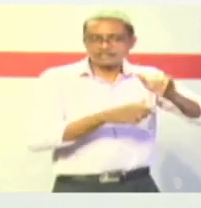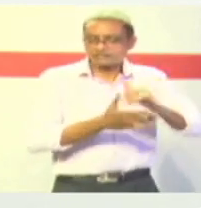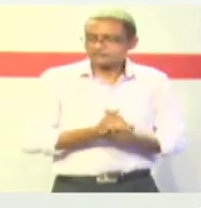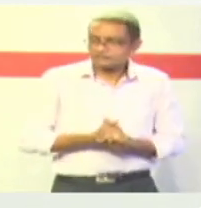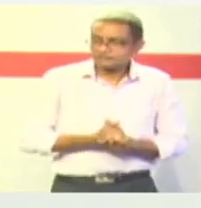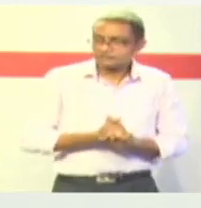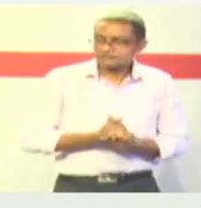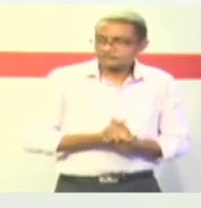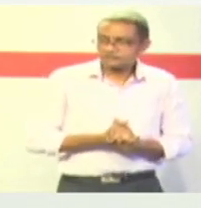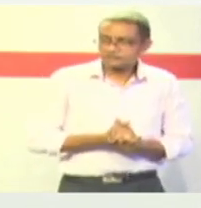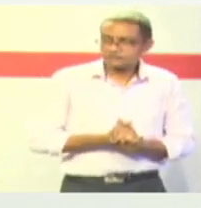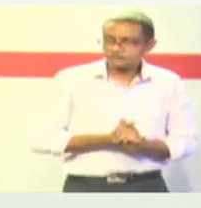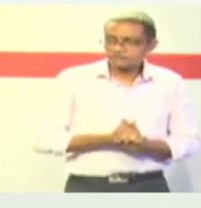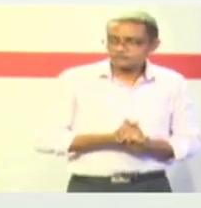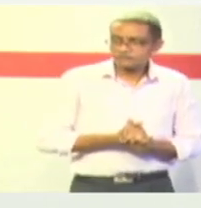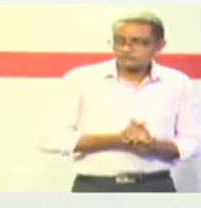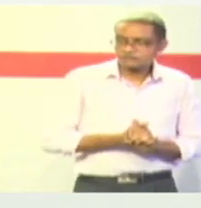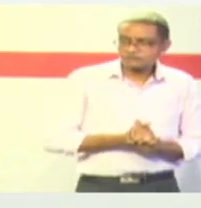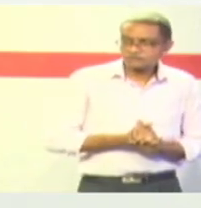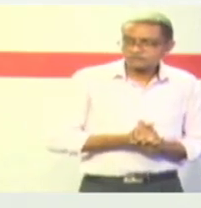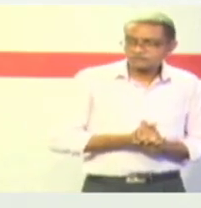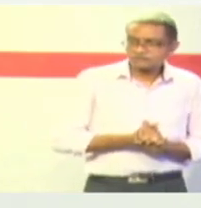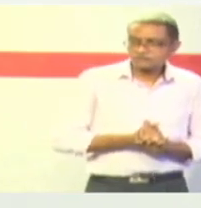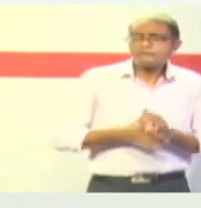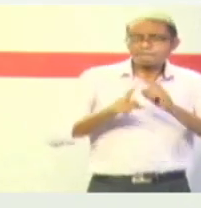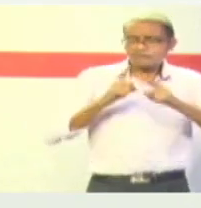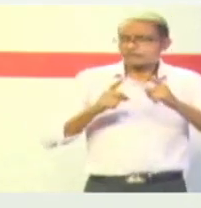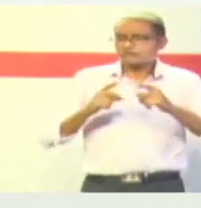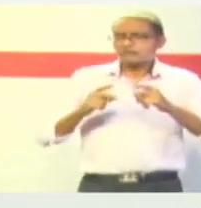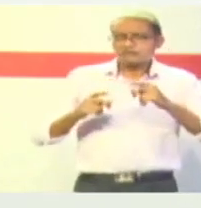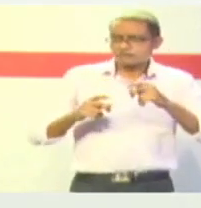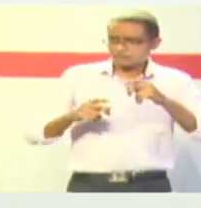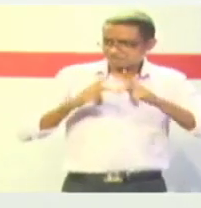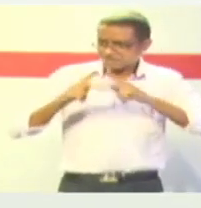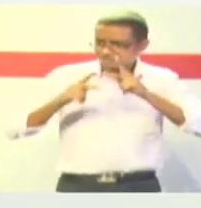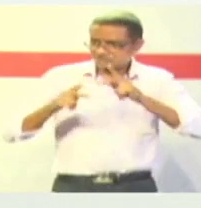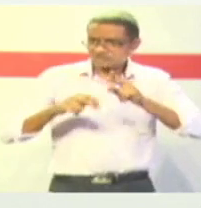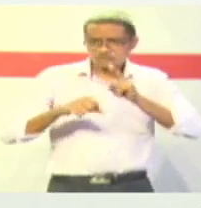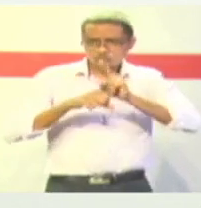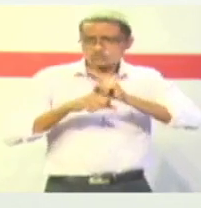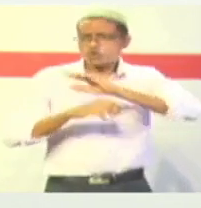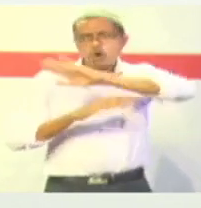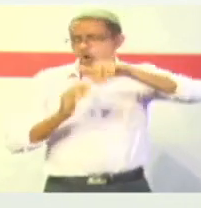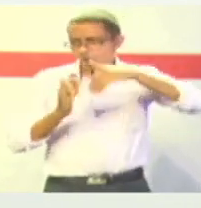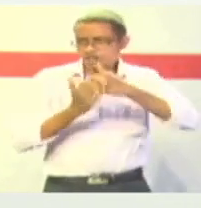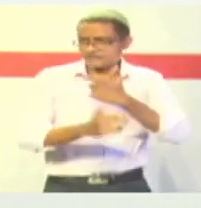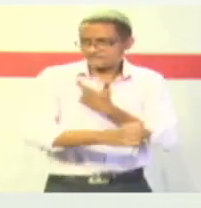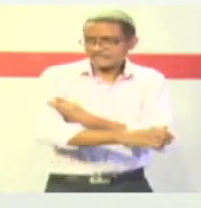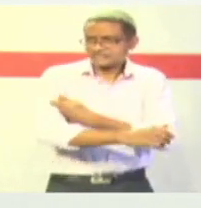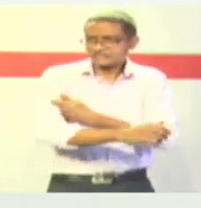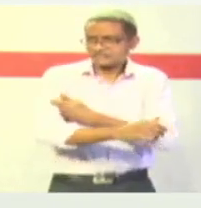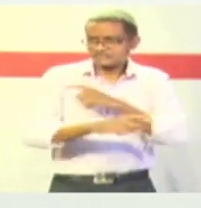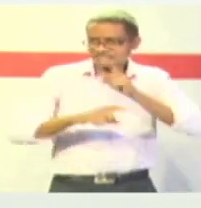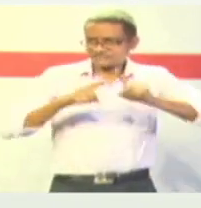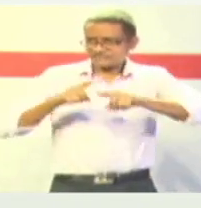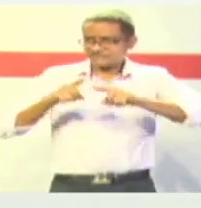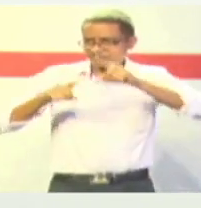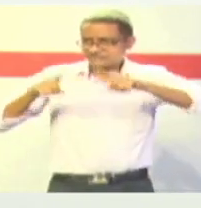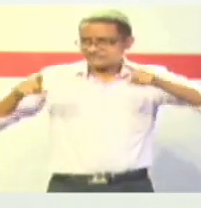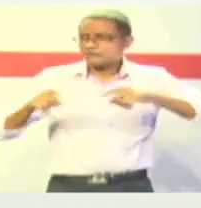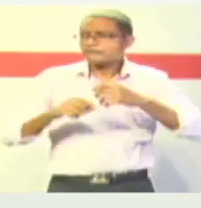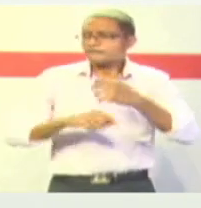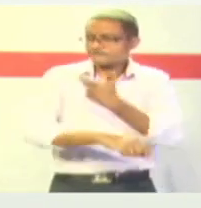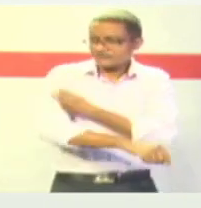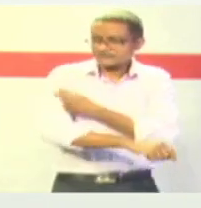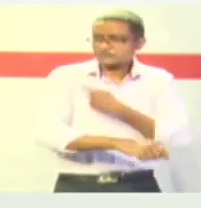seen breakthrough infections from all vaccines that we have in Trinidad and Tobago. And worldwide, you have seen breakthroughs